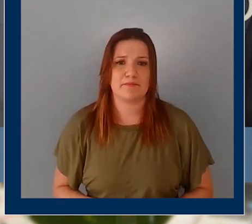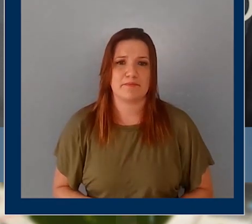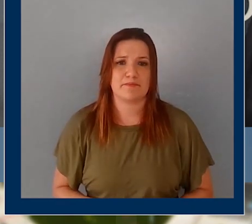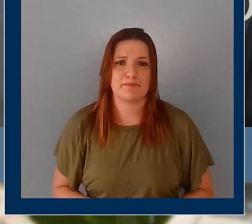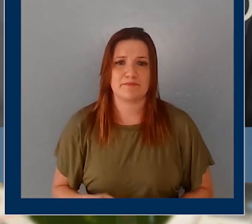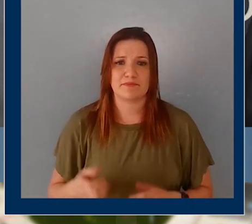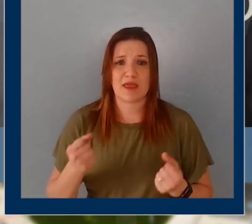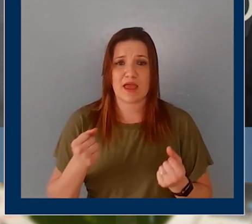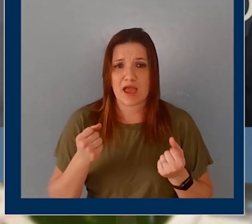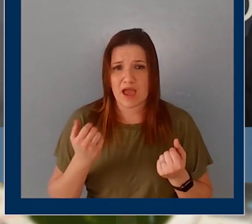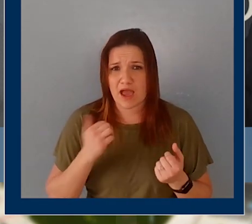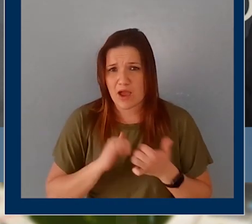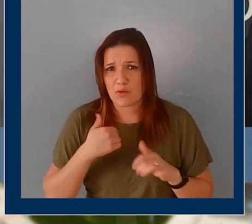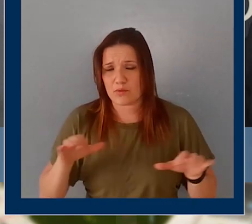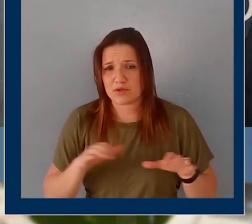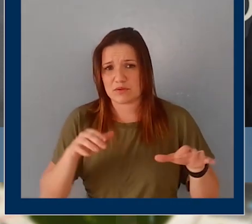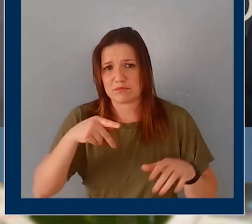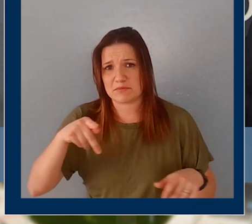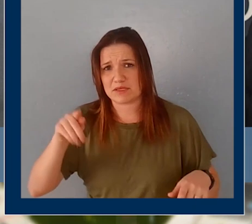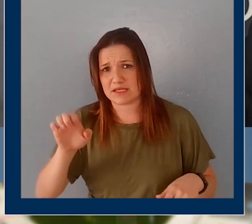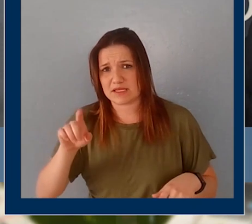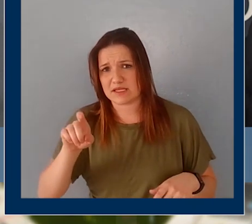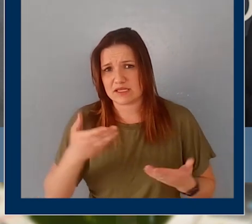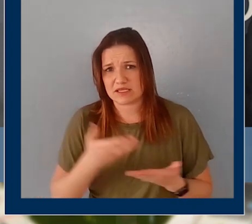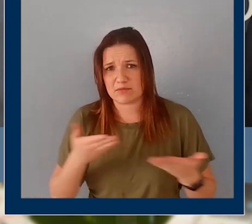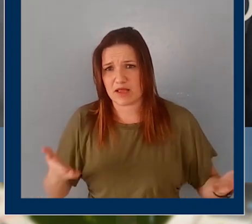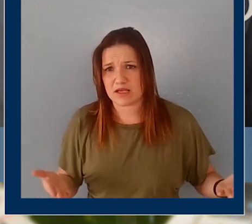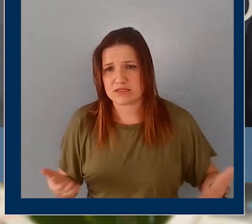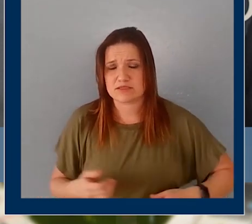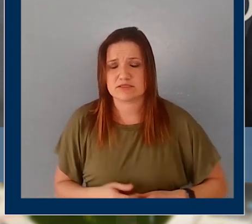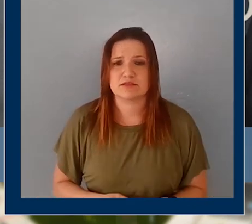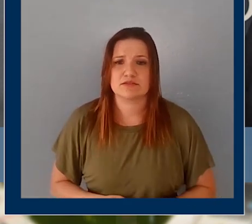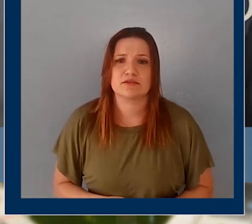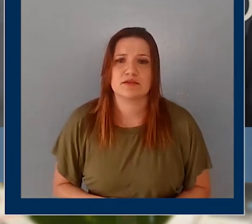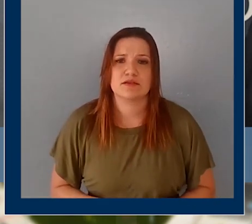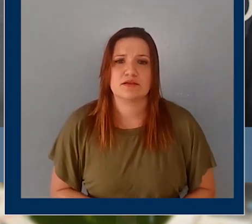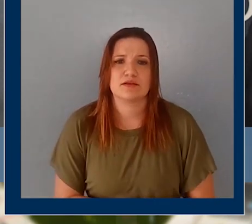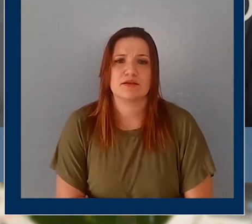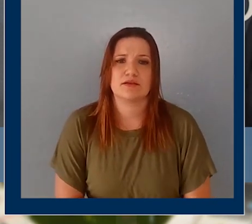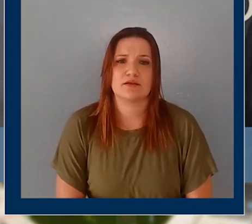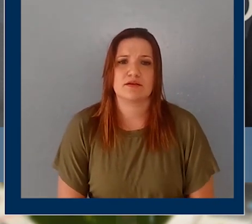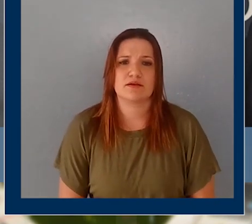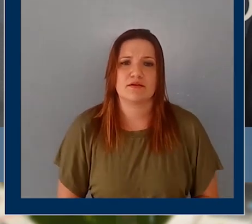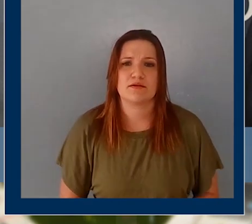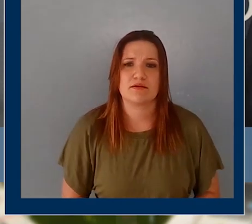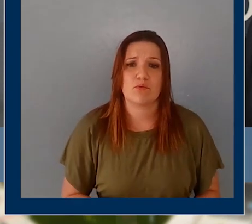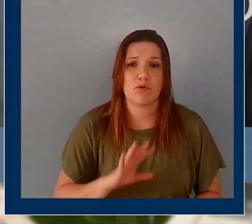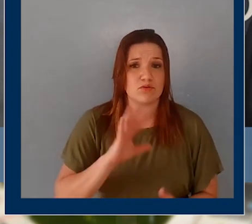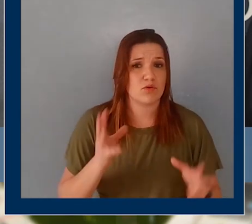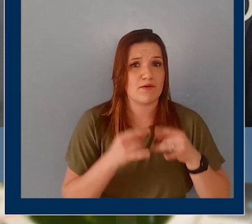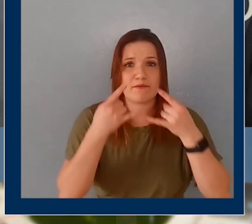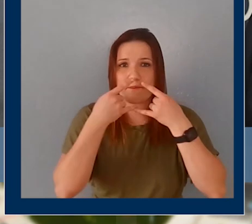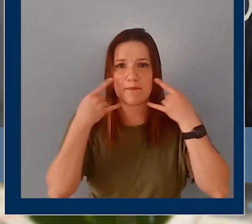thousands. So we're in really good shape from that standpoint. But gloves has continued to be a